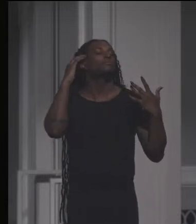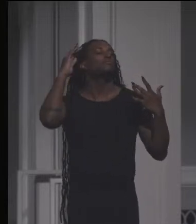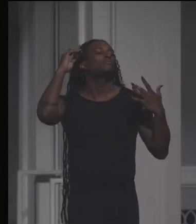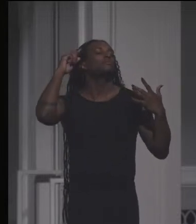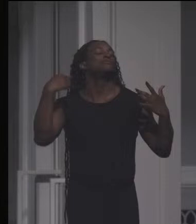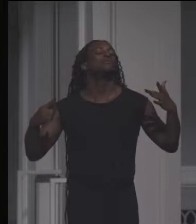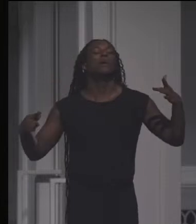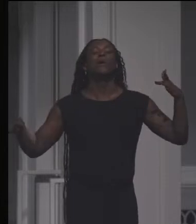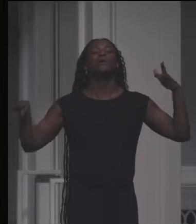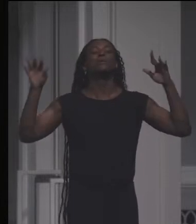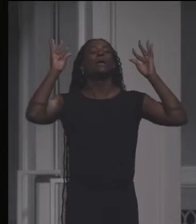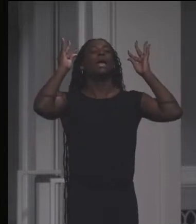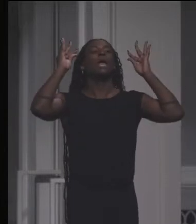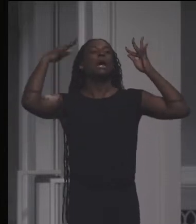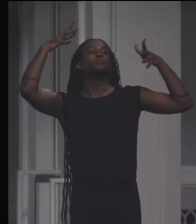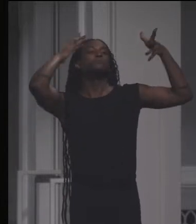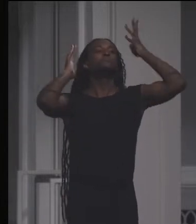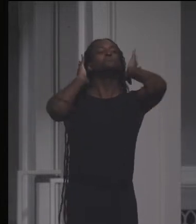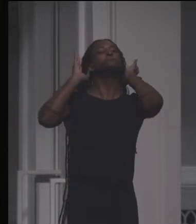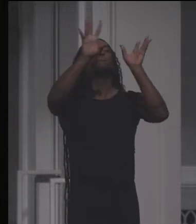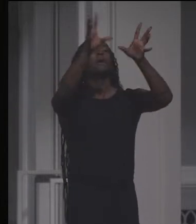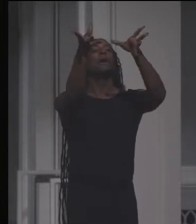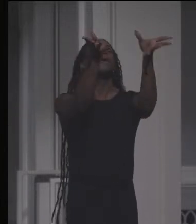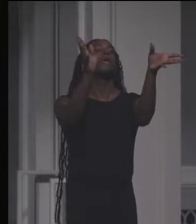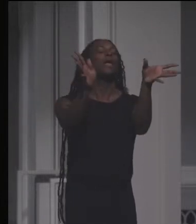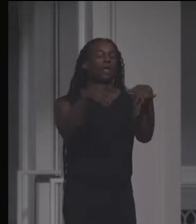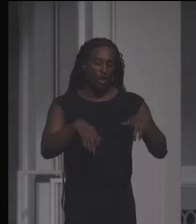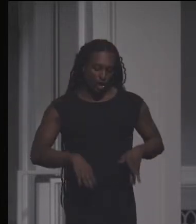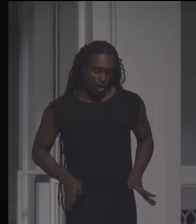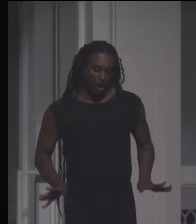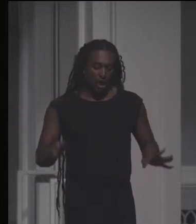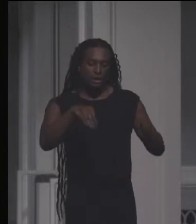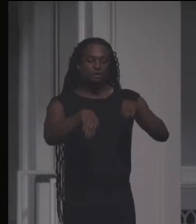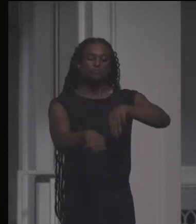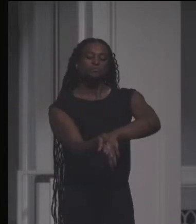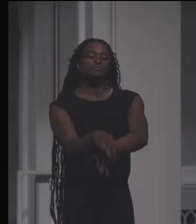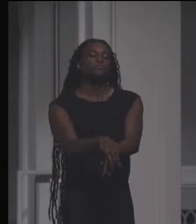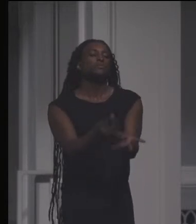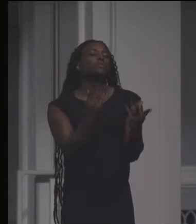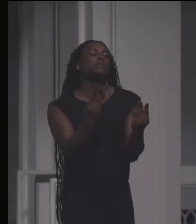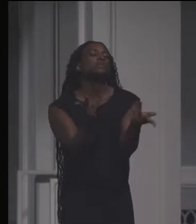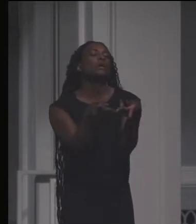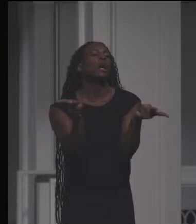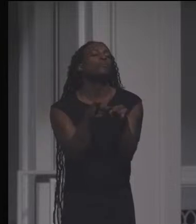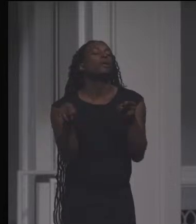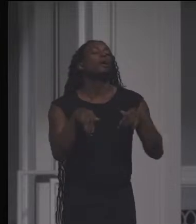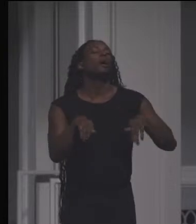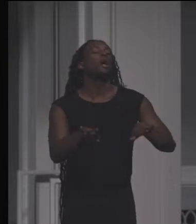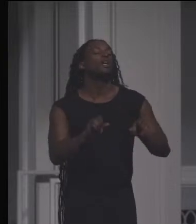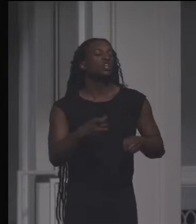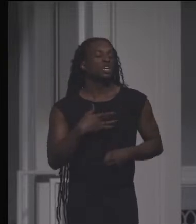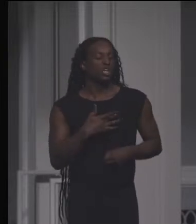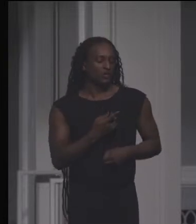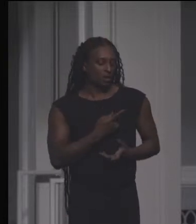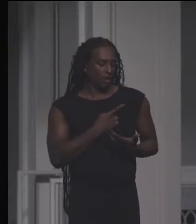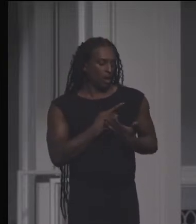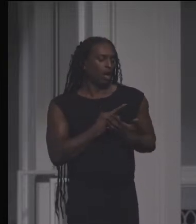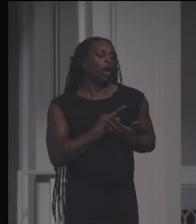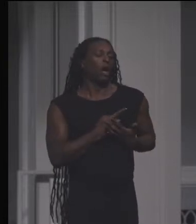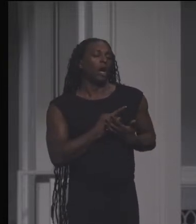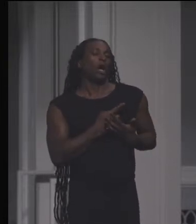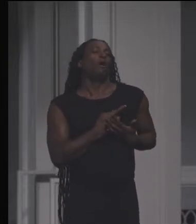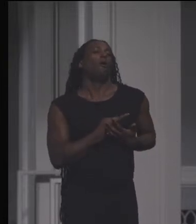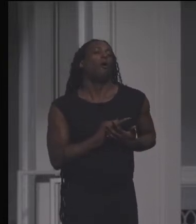hair, deep under her skirts to the soft places beneath, and she could feel their hearts thundering like